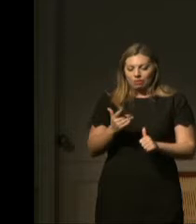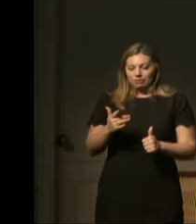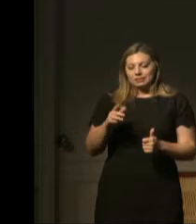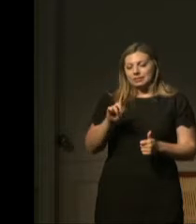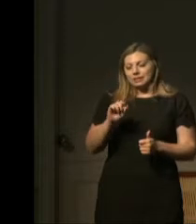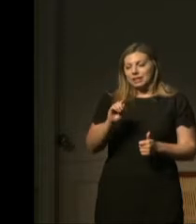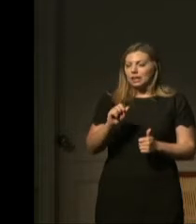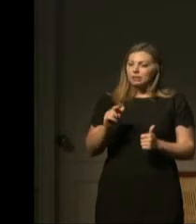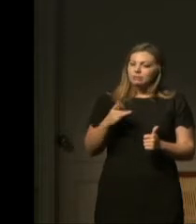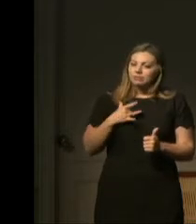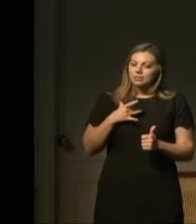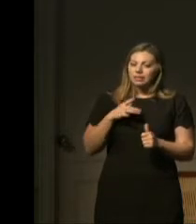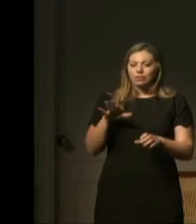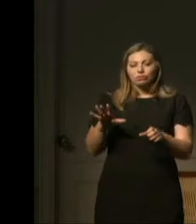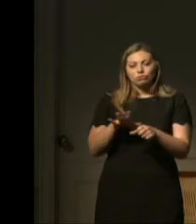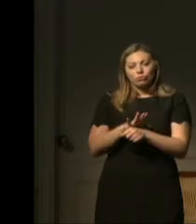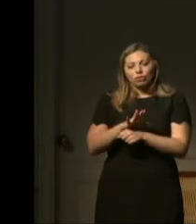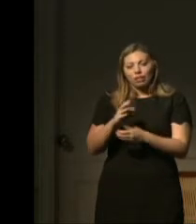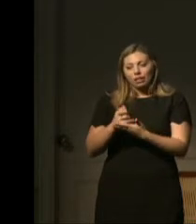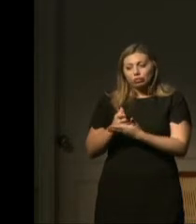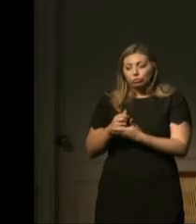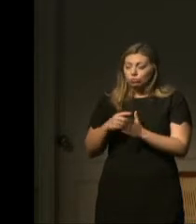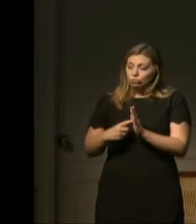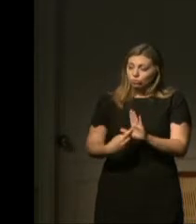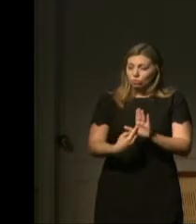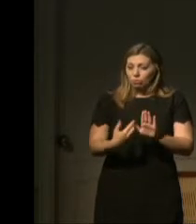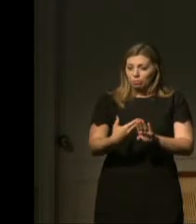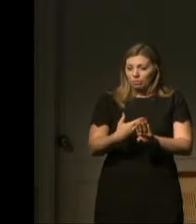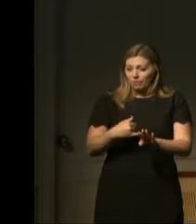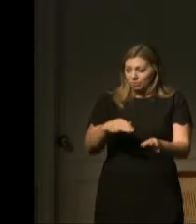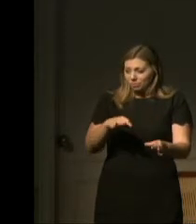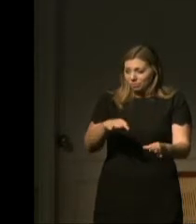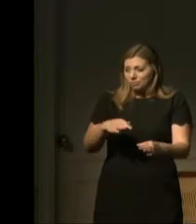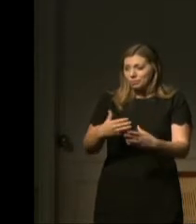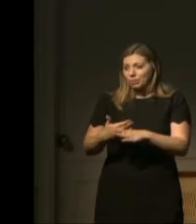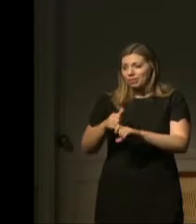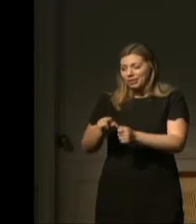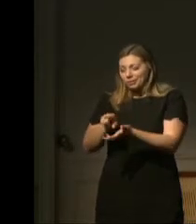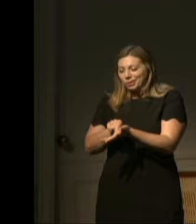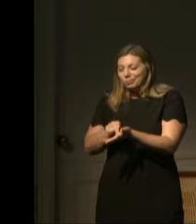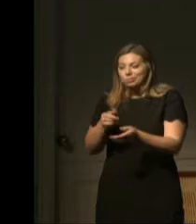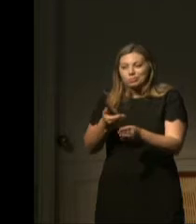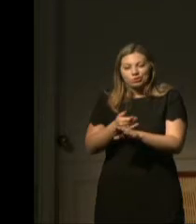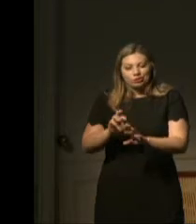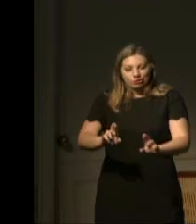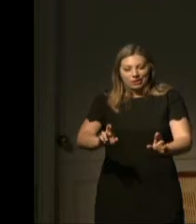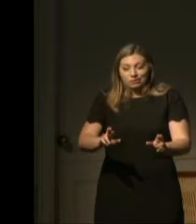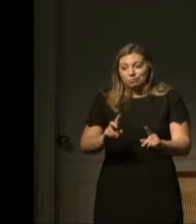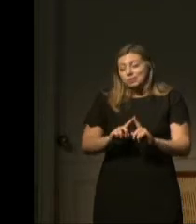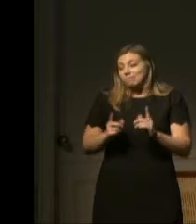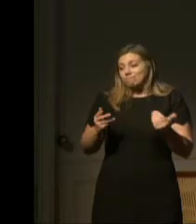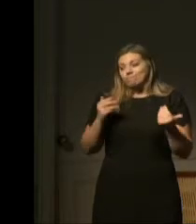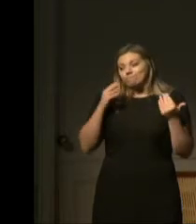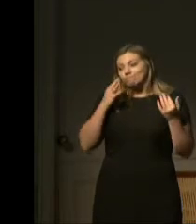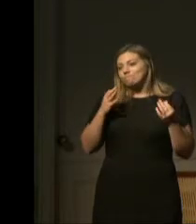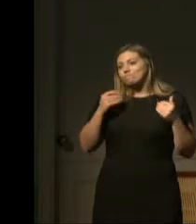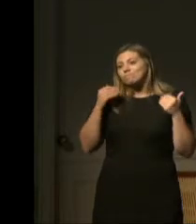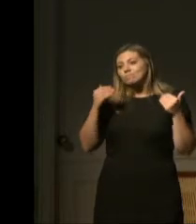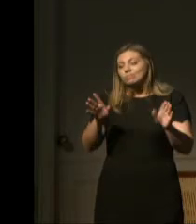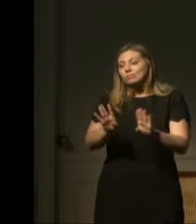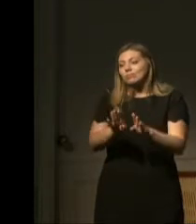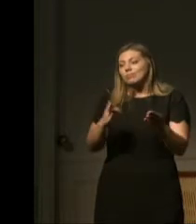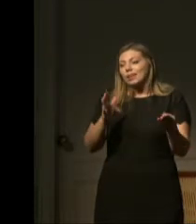of the whole collection. We shared the data before it was perfect, before it was publishable, before it was ready. This was opening up our